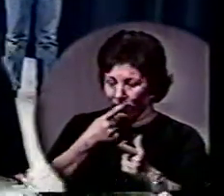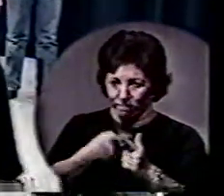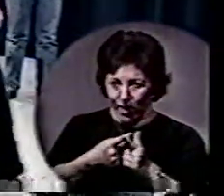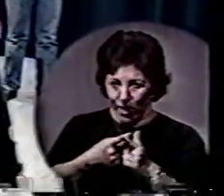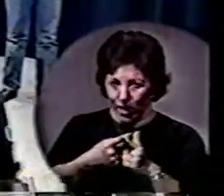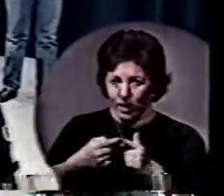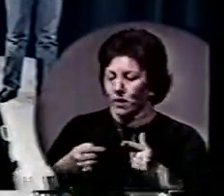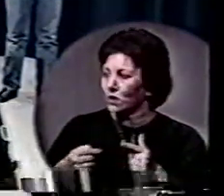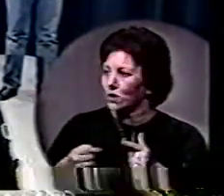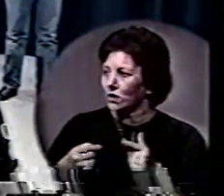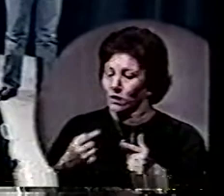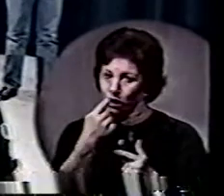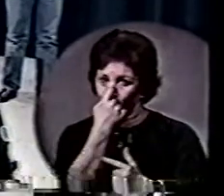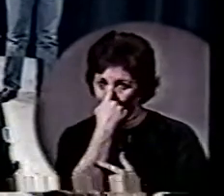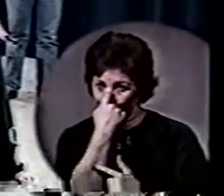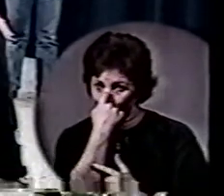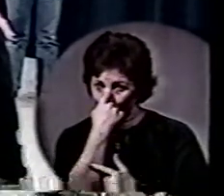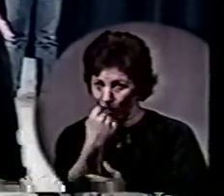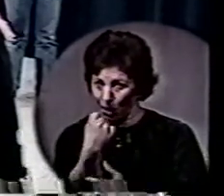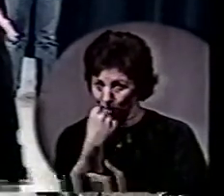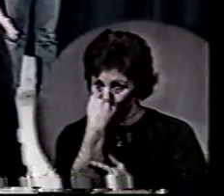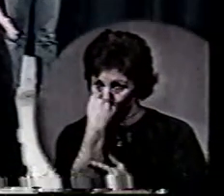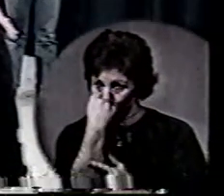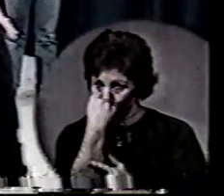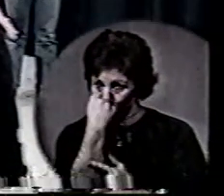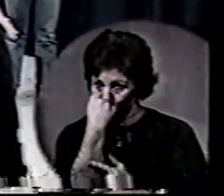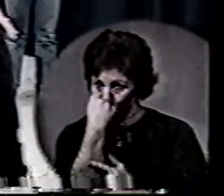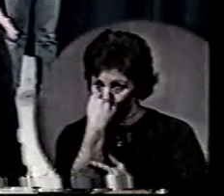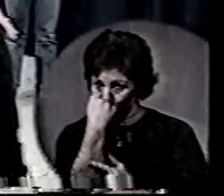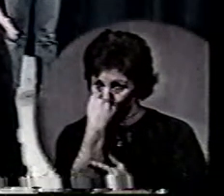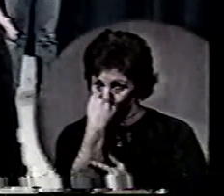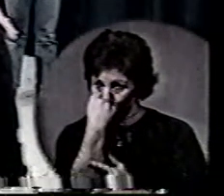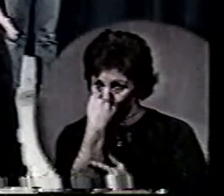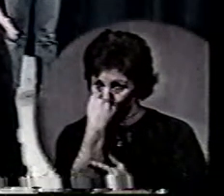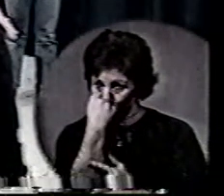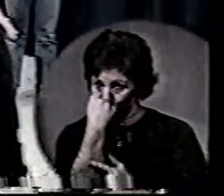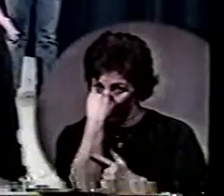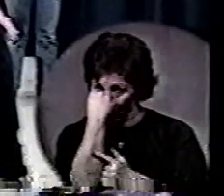to the nose, thus making them cry.